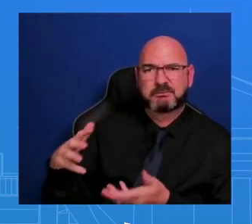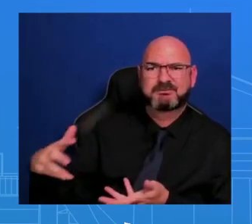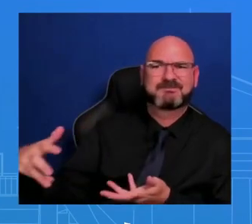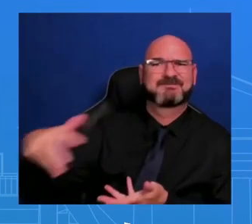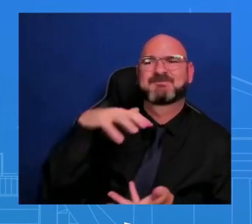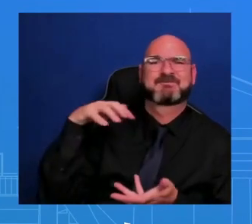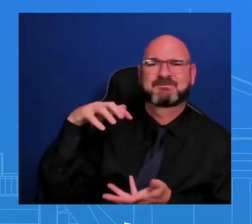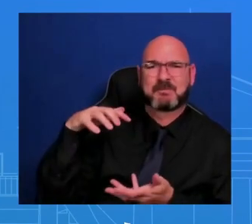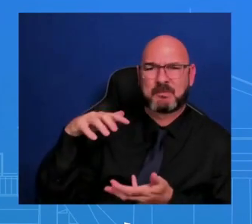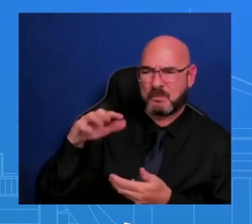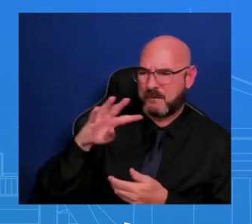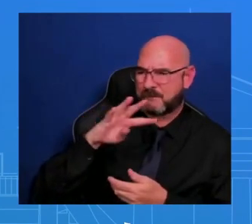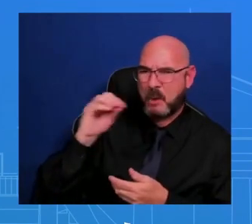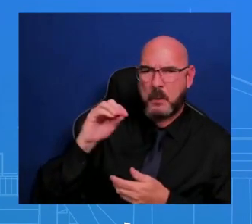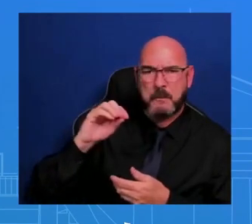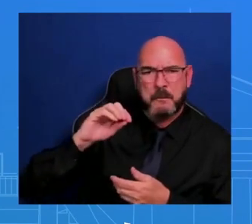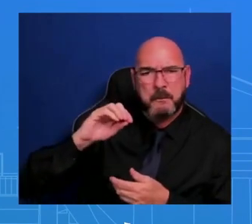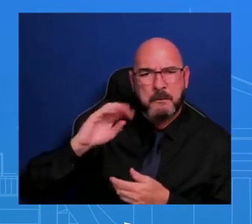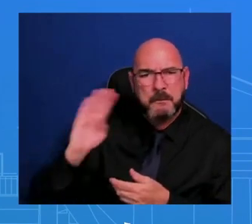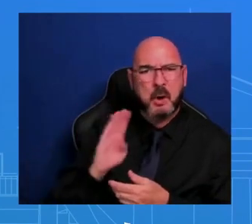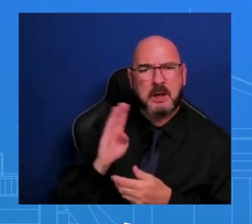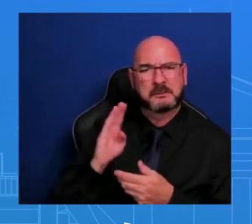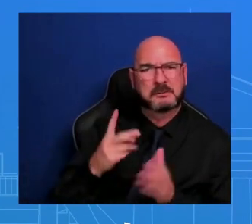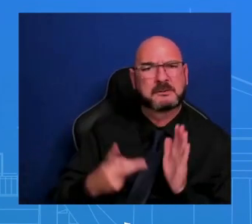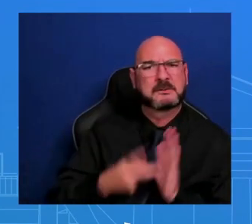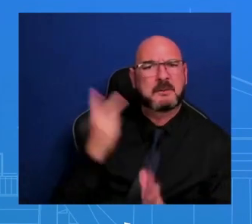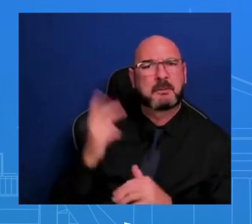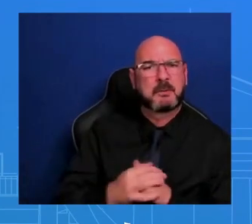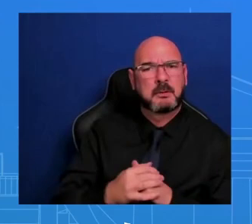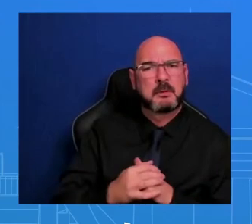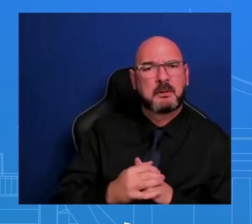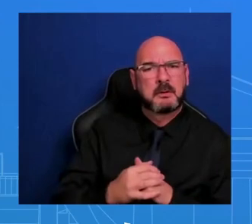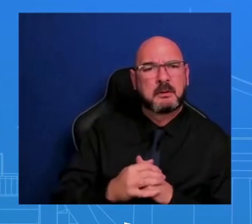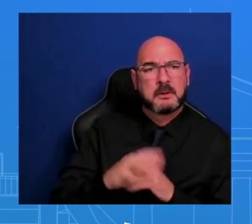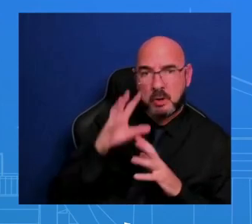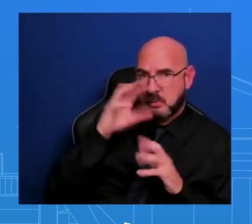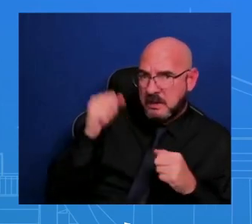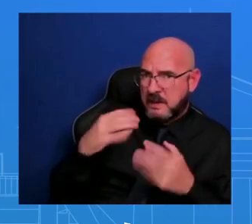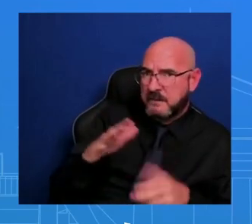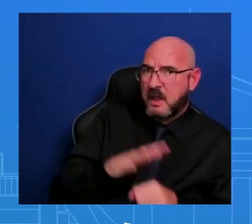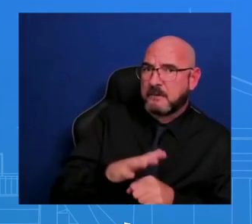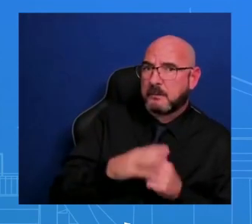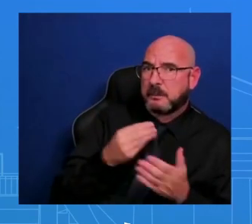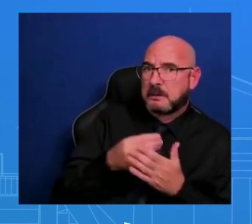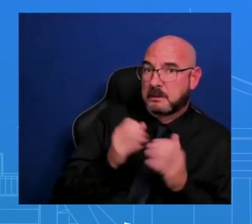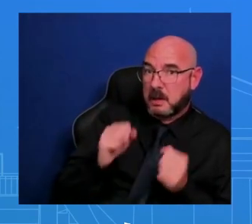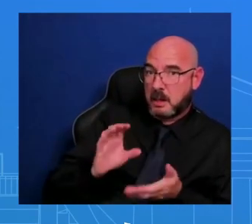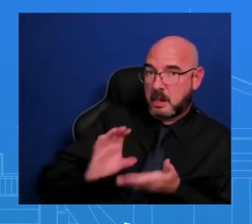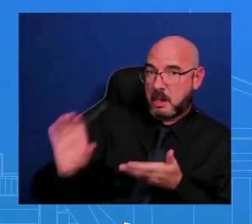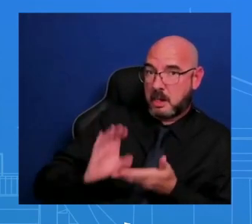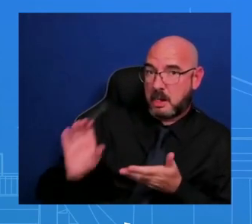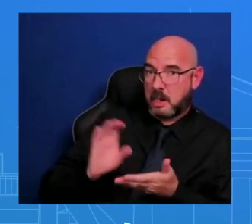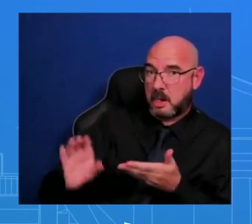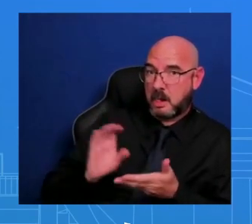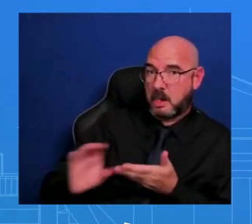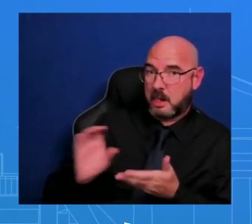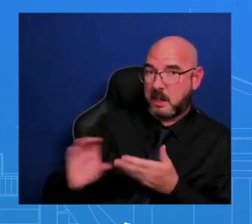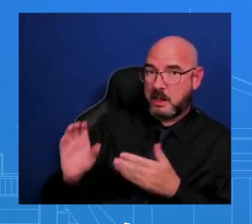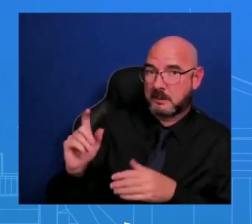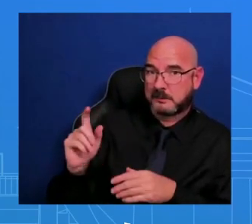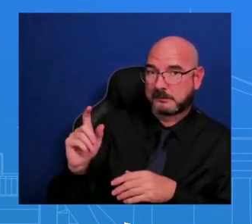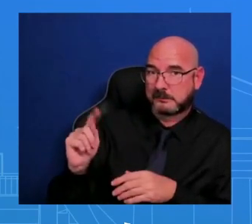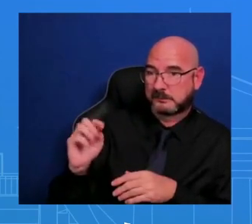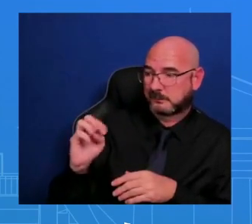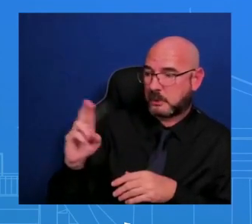fund terror groups? Because the price of oil has gone up under this president. The former president Trump, the average price of Brent oil